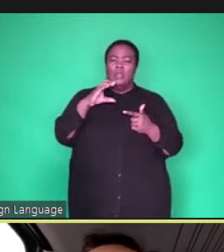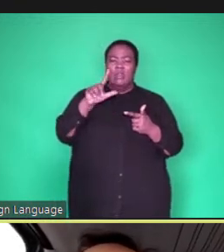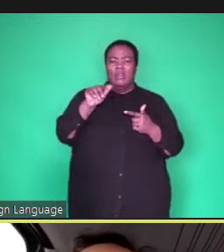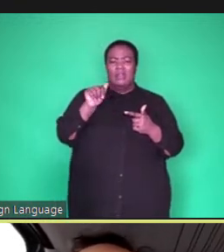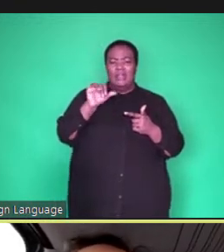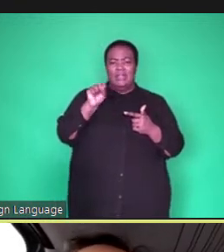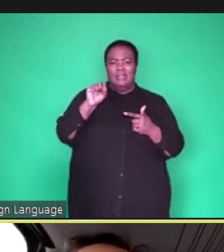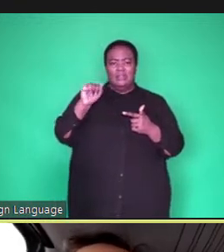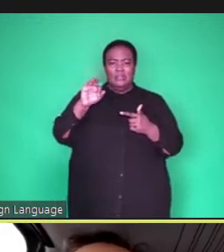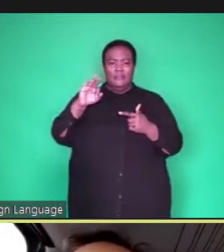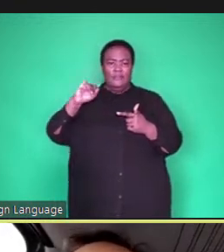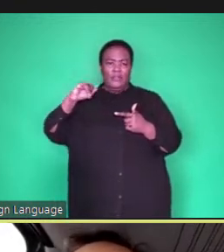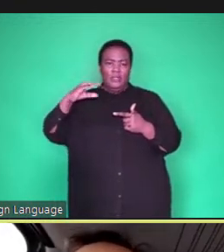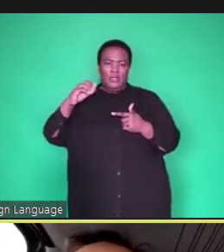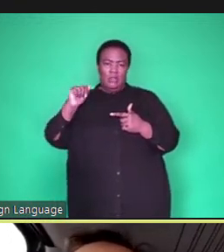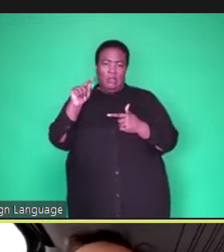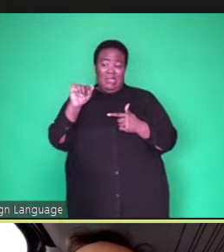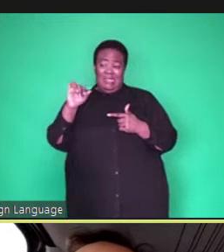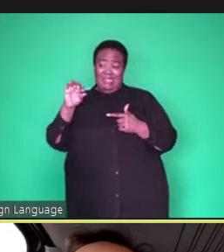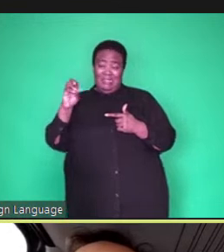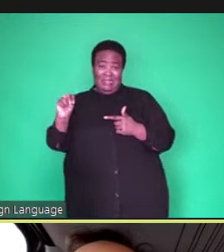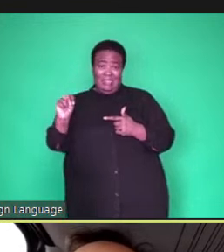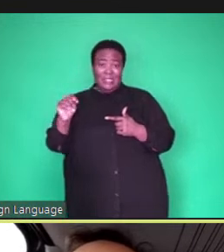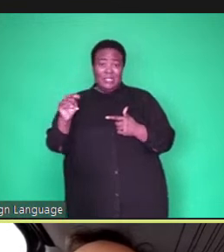when the